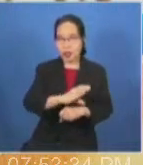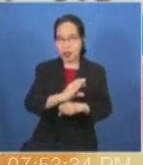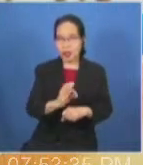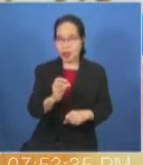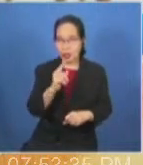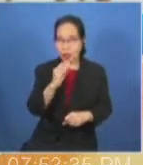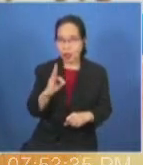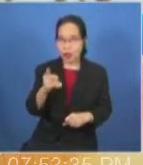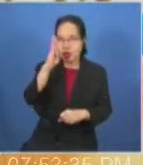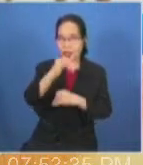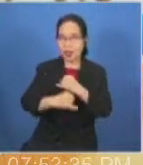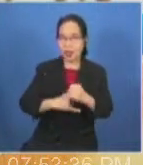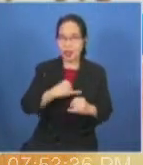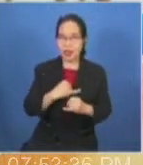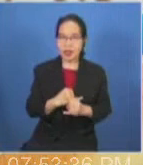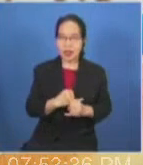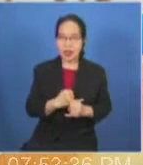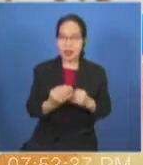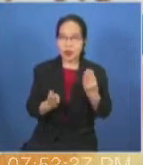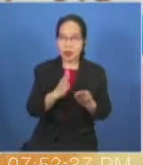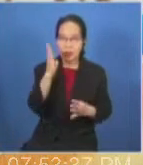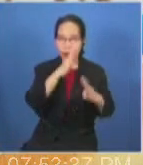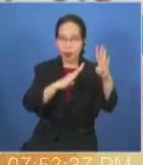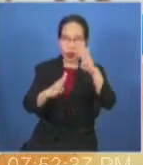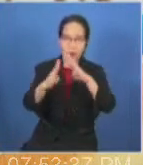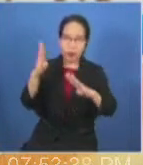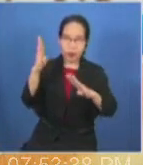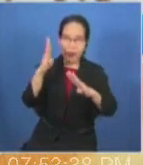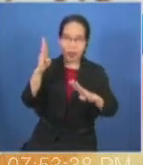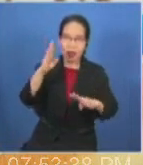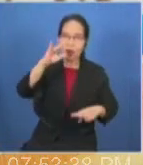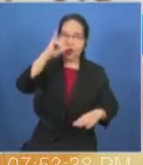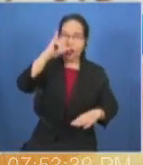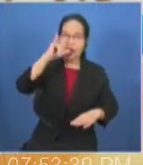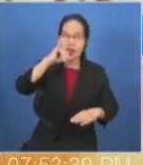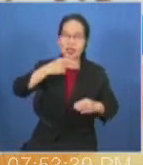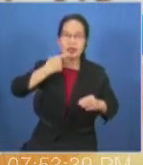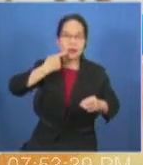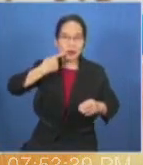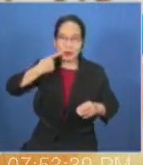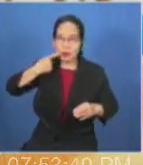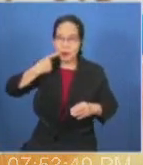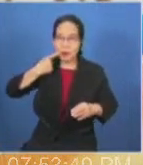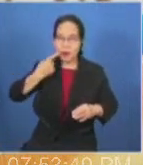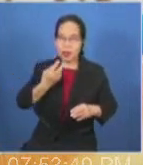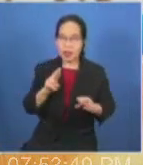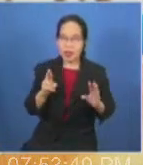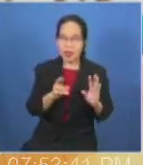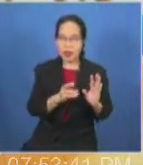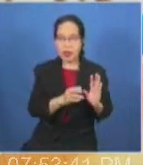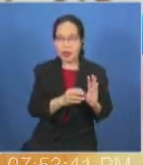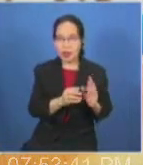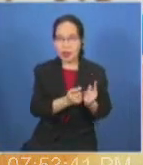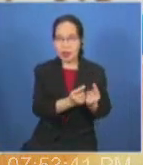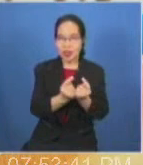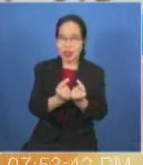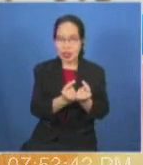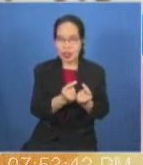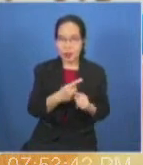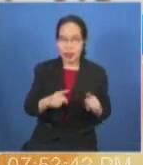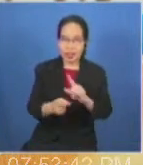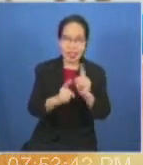who are members of the Church of God International, who had problems with wine and